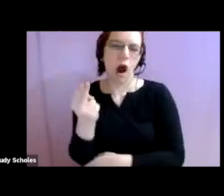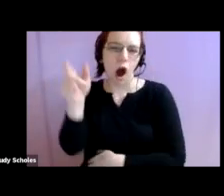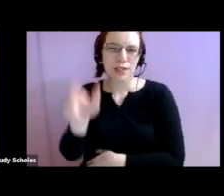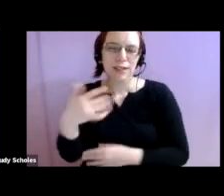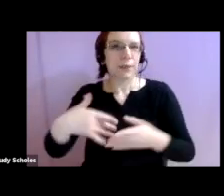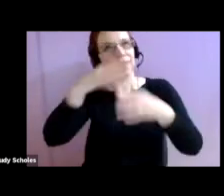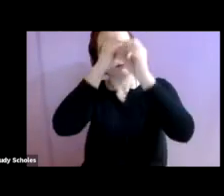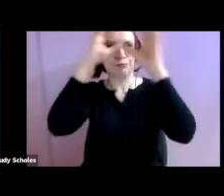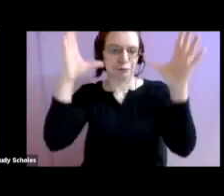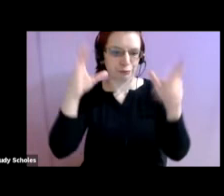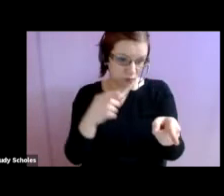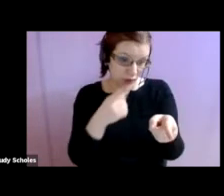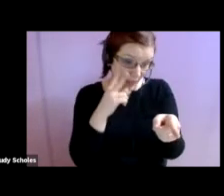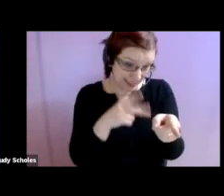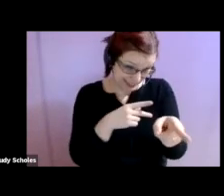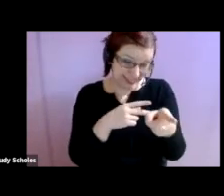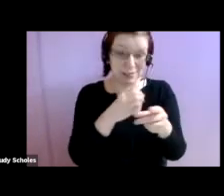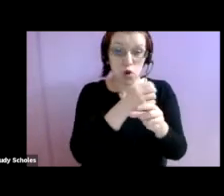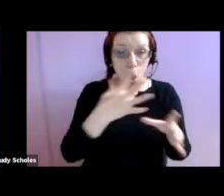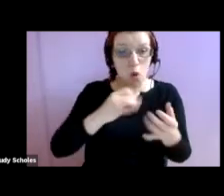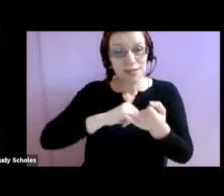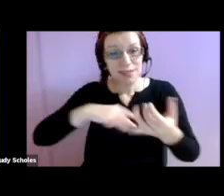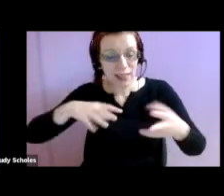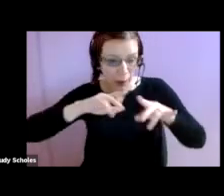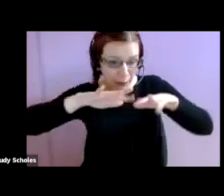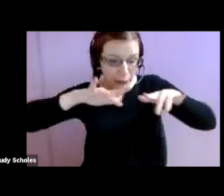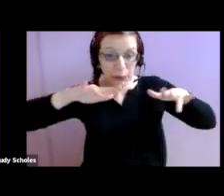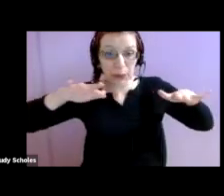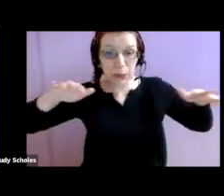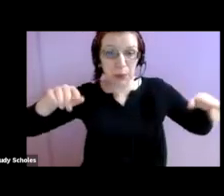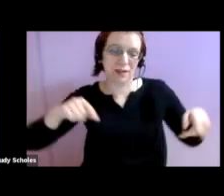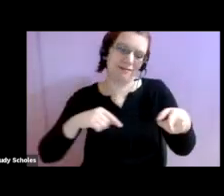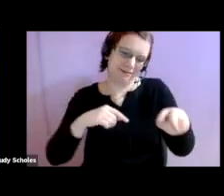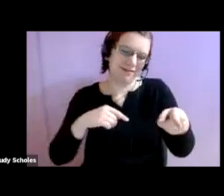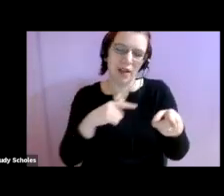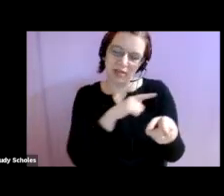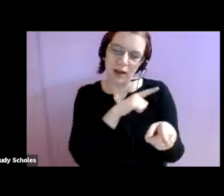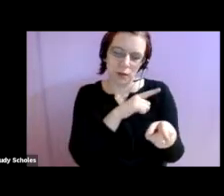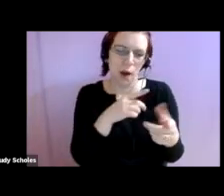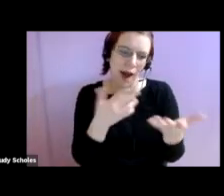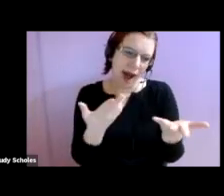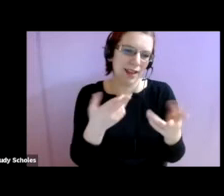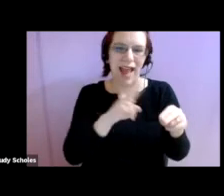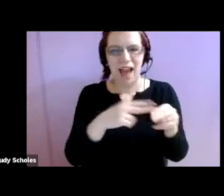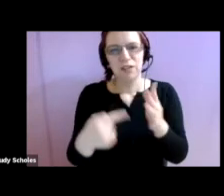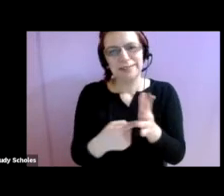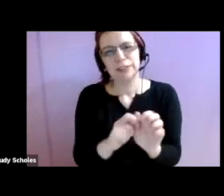see the gold and silver there, and I think that's probably why it's on the front page of the Financial Times, because they thought the readers would